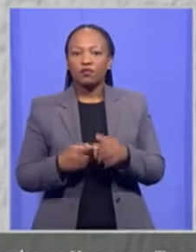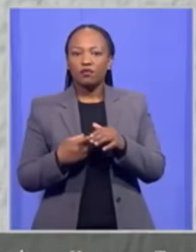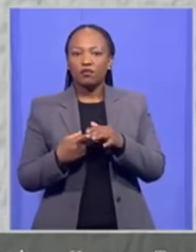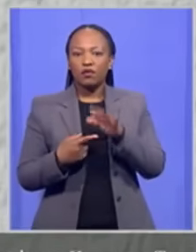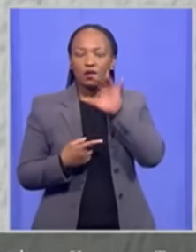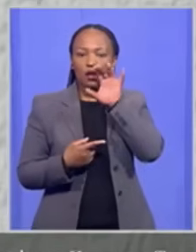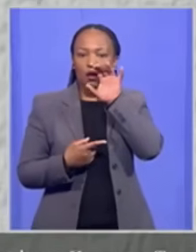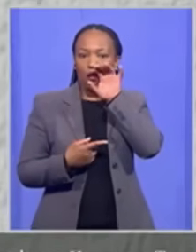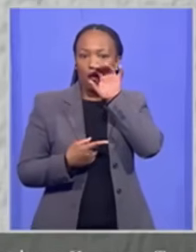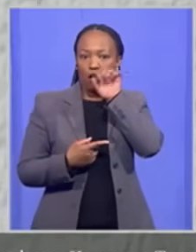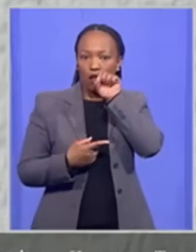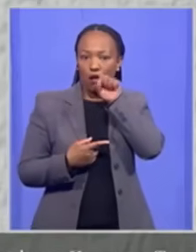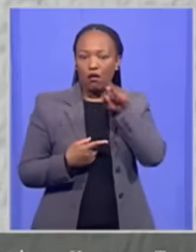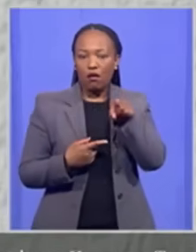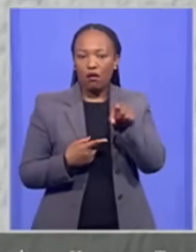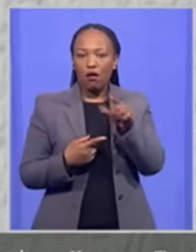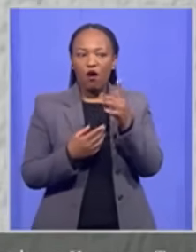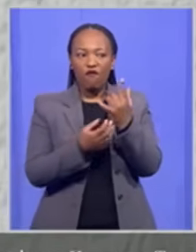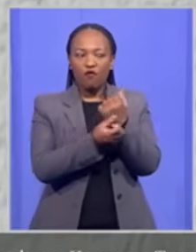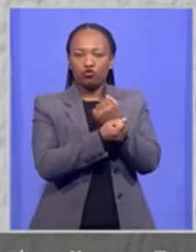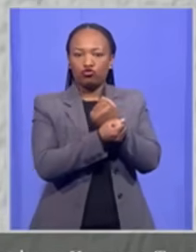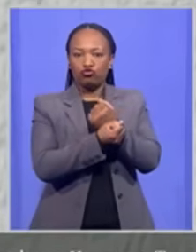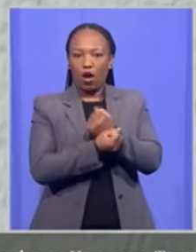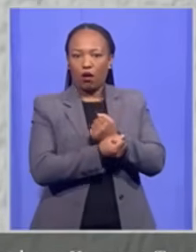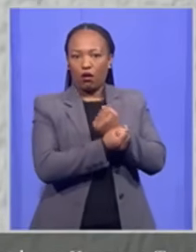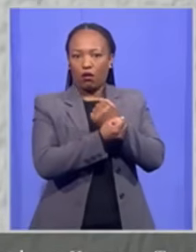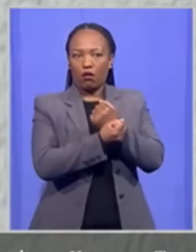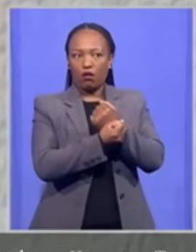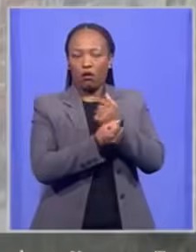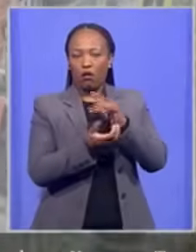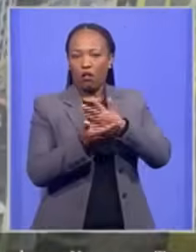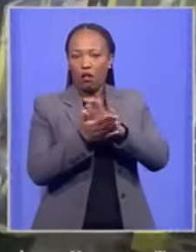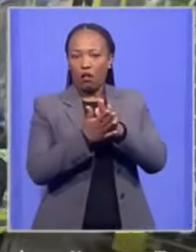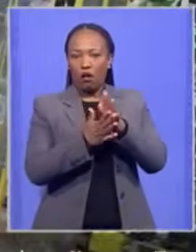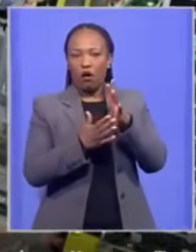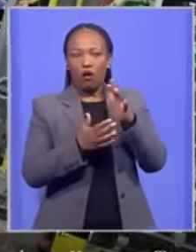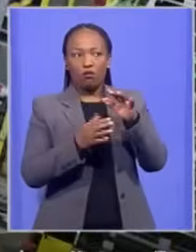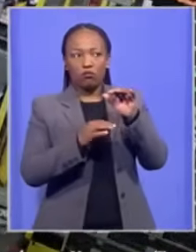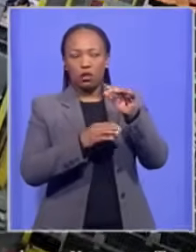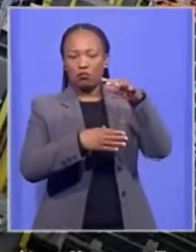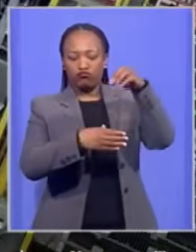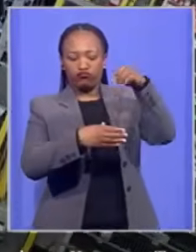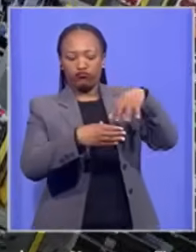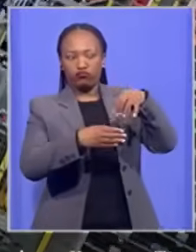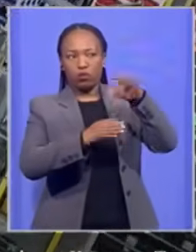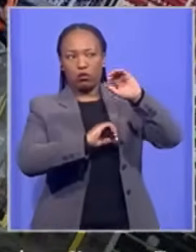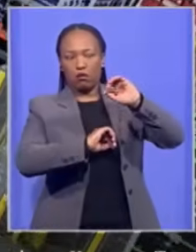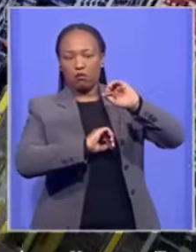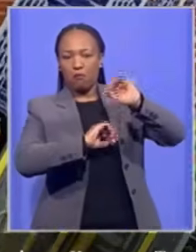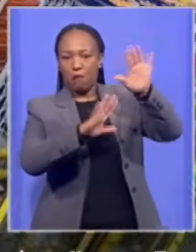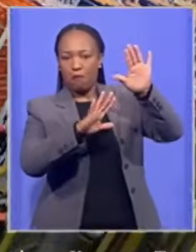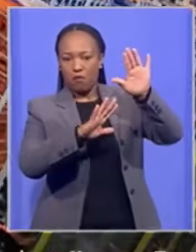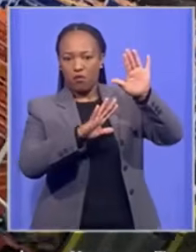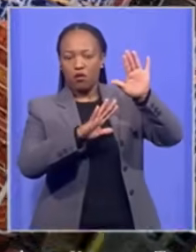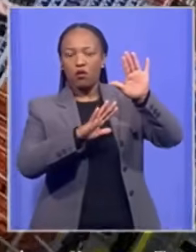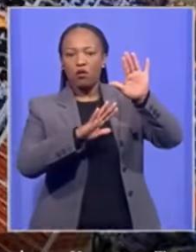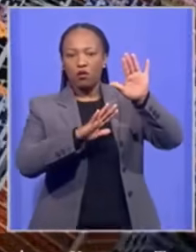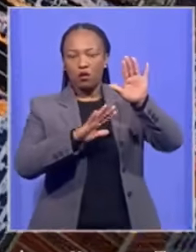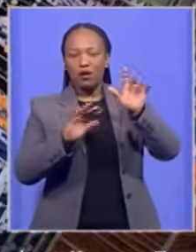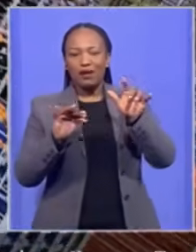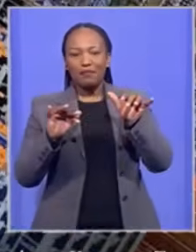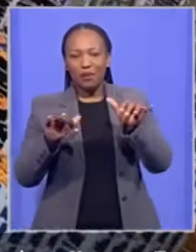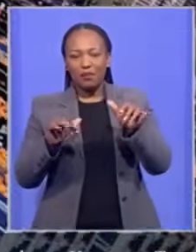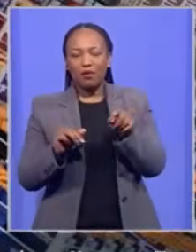kenya dipaki di fele tše di šiwa kontle go na le dipeakanyo tše dintši tše diregago go na le batho ba e leng gore ba tshwetše gore